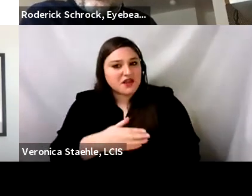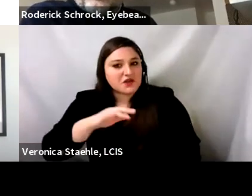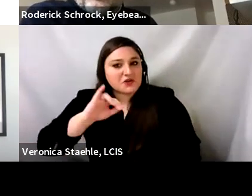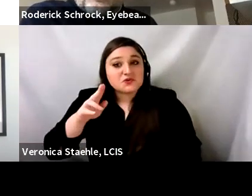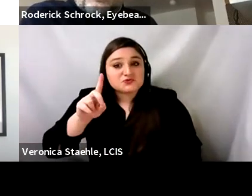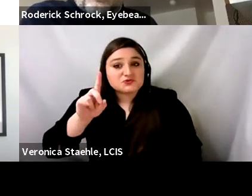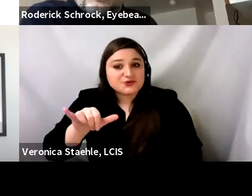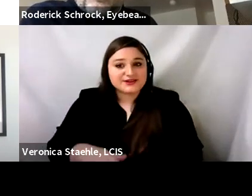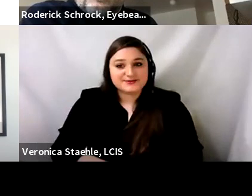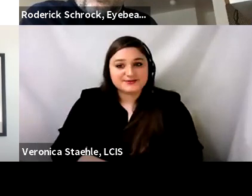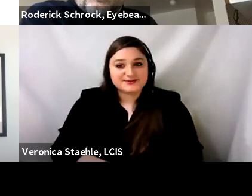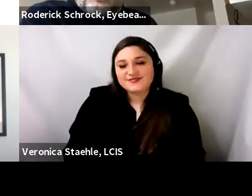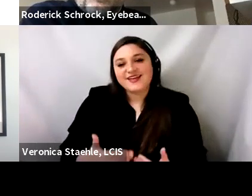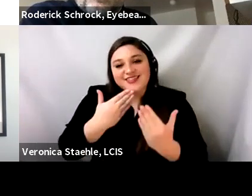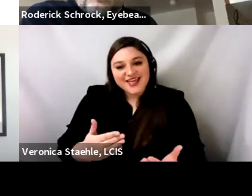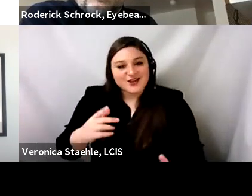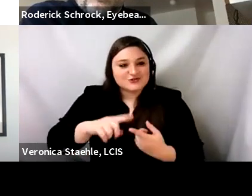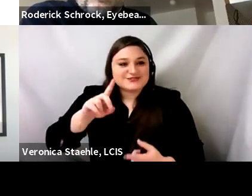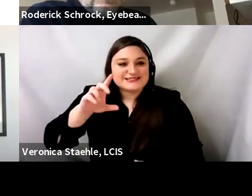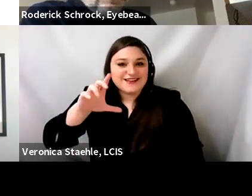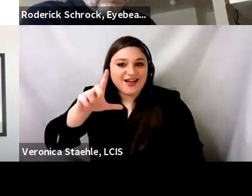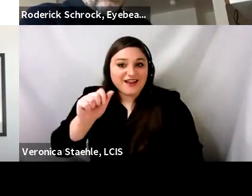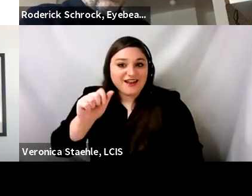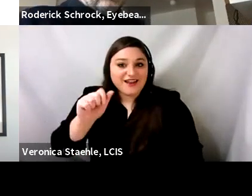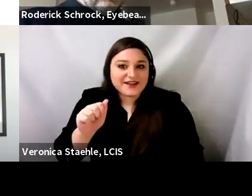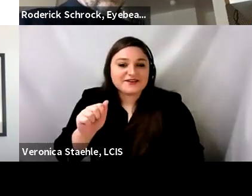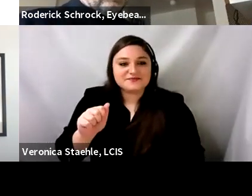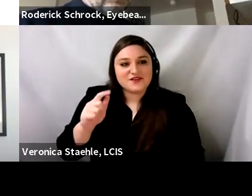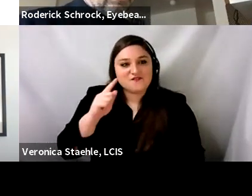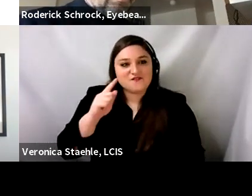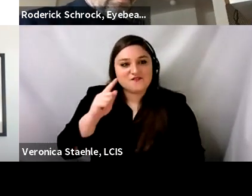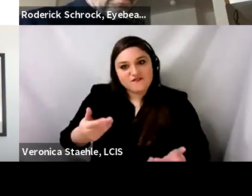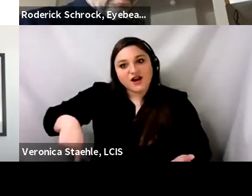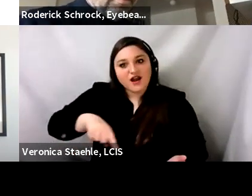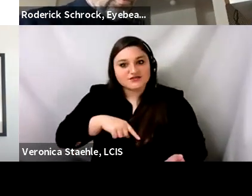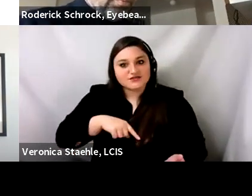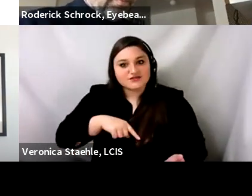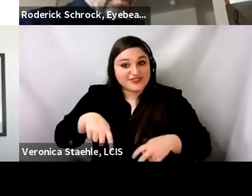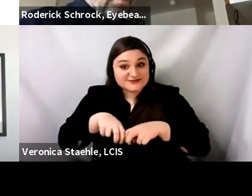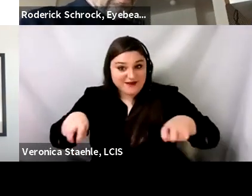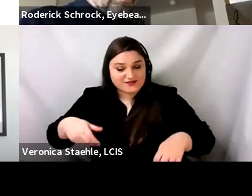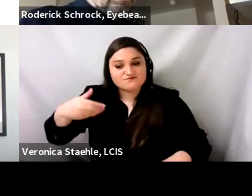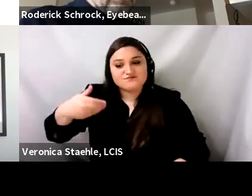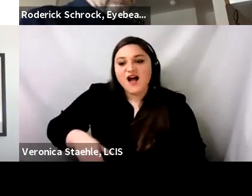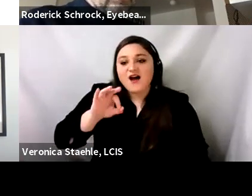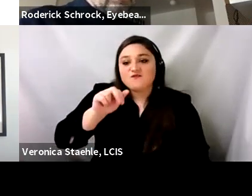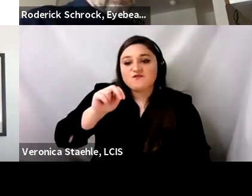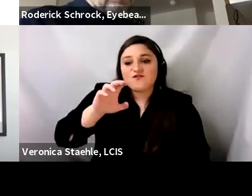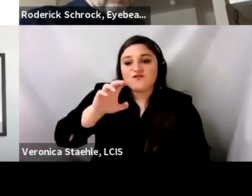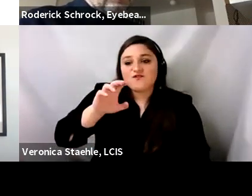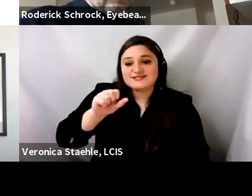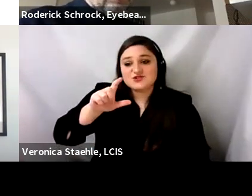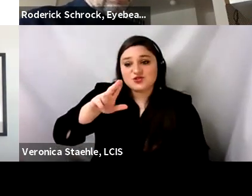Thank you, DCLA, for having us on this panel today. My name is Frances Lucerna. I'm the co-founder and